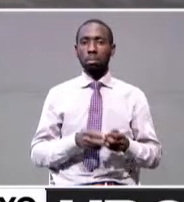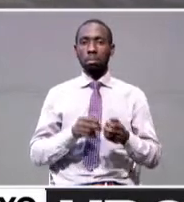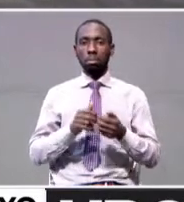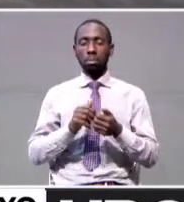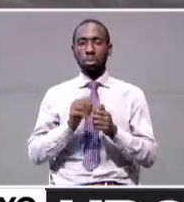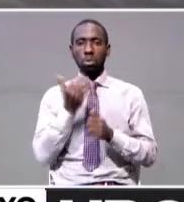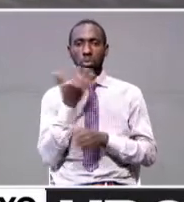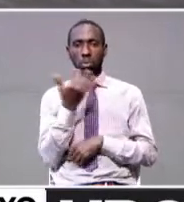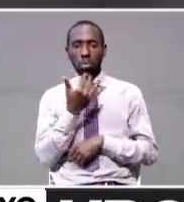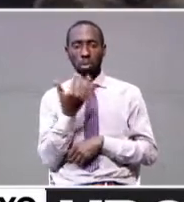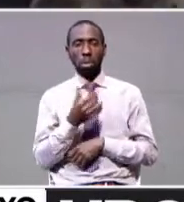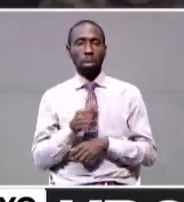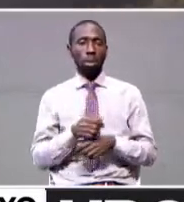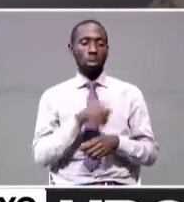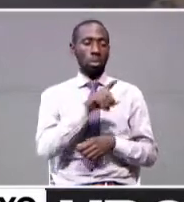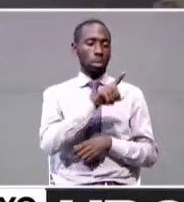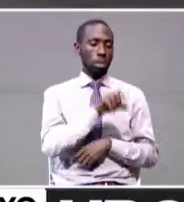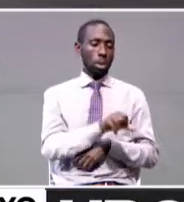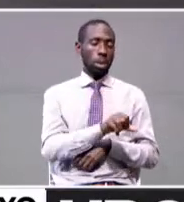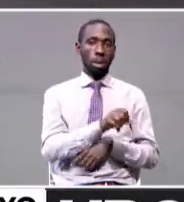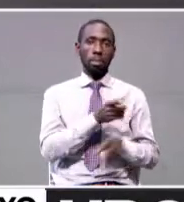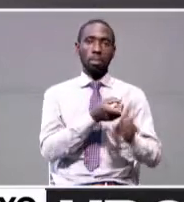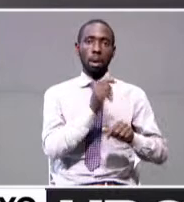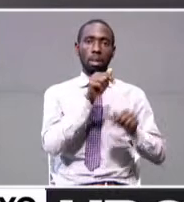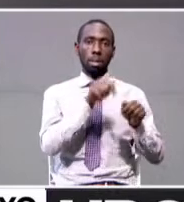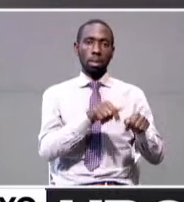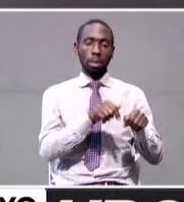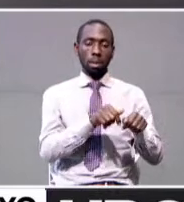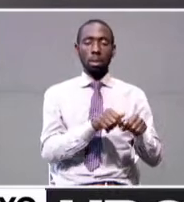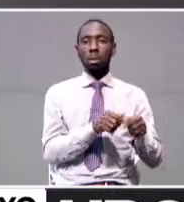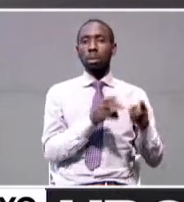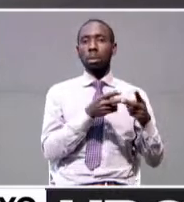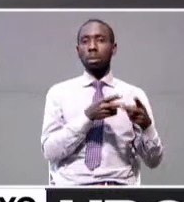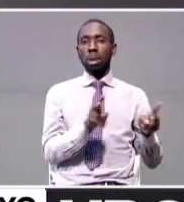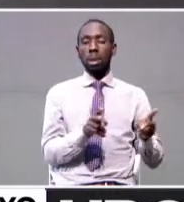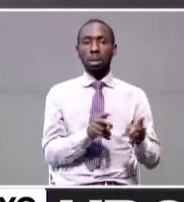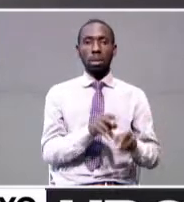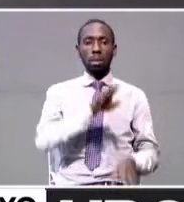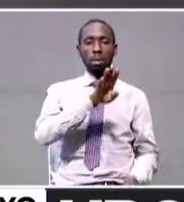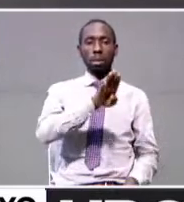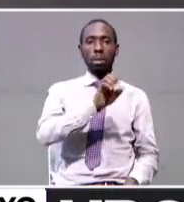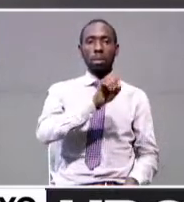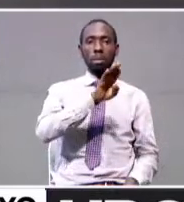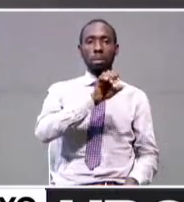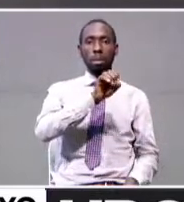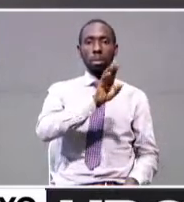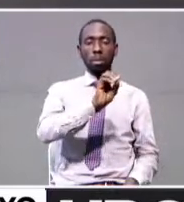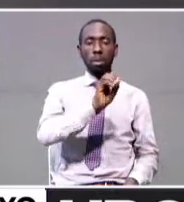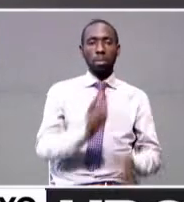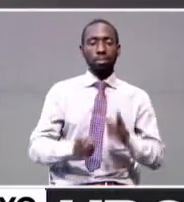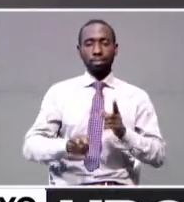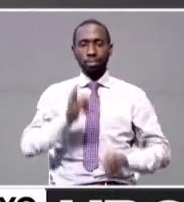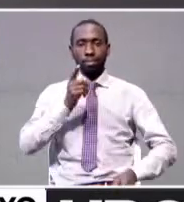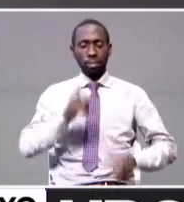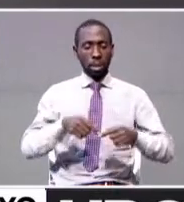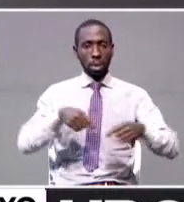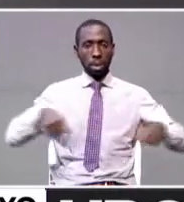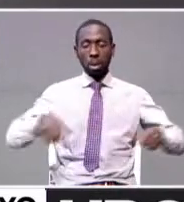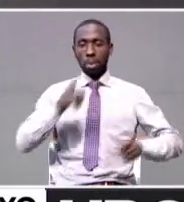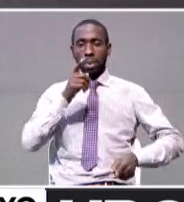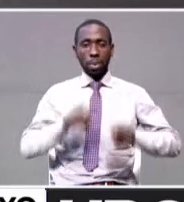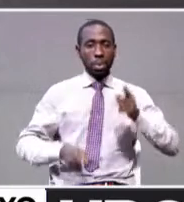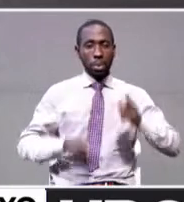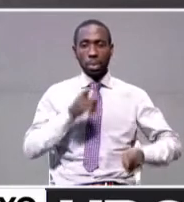nga 19 omwezi guno nga tutandikira ebbombo n'emisinde